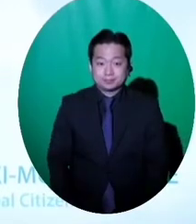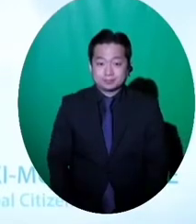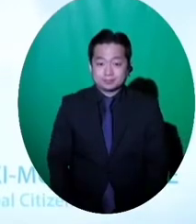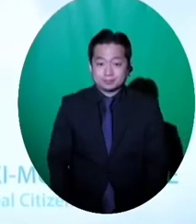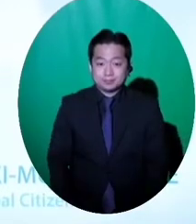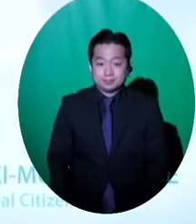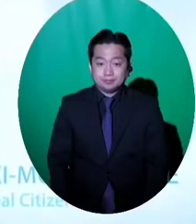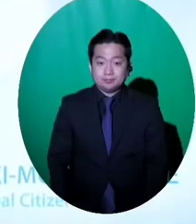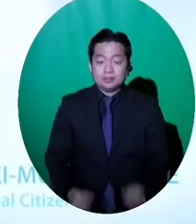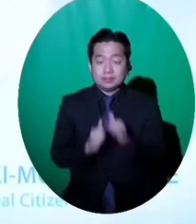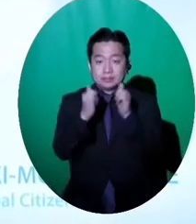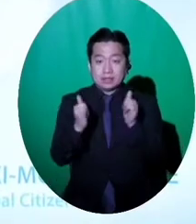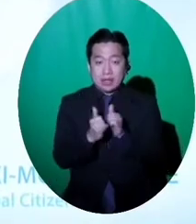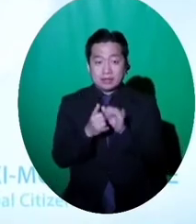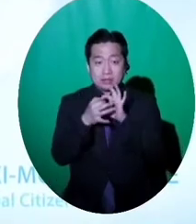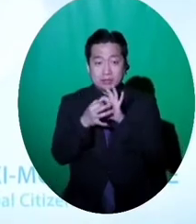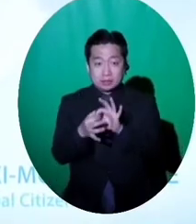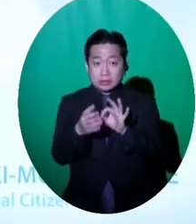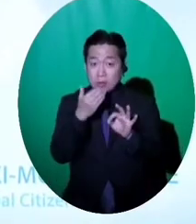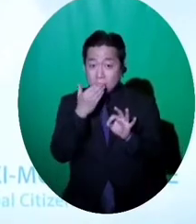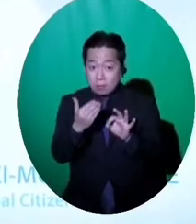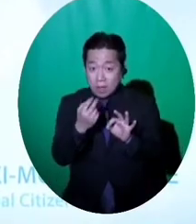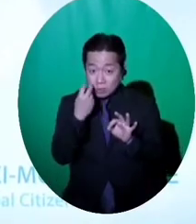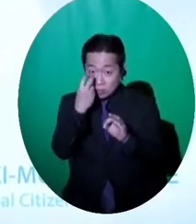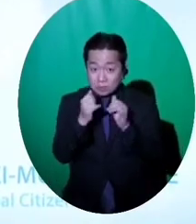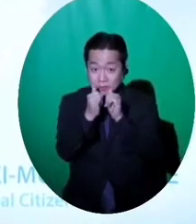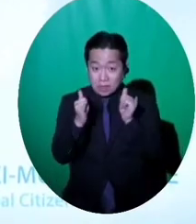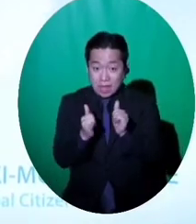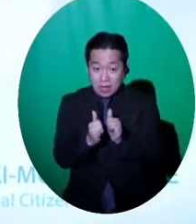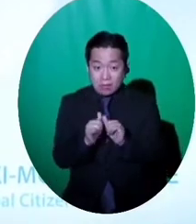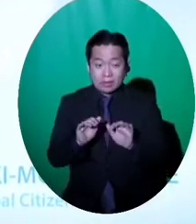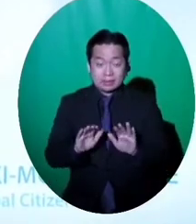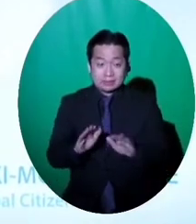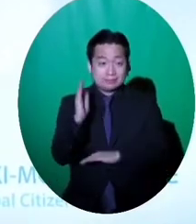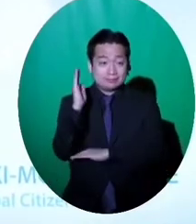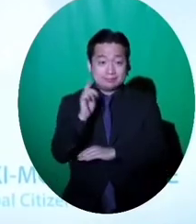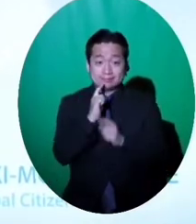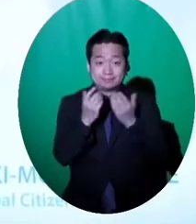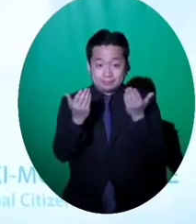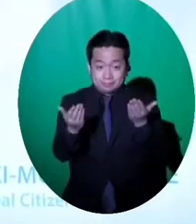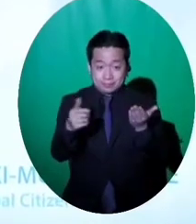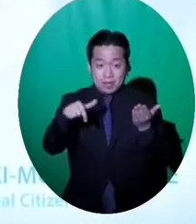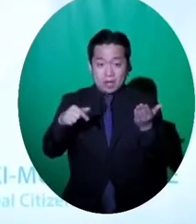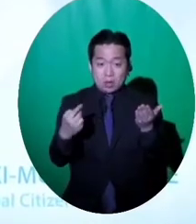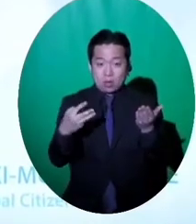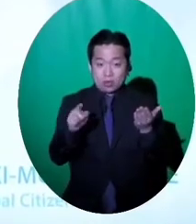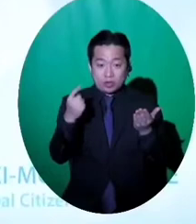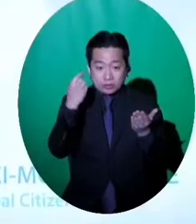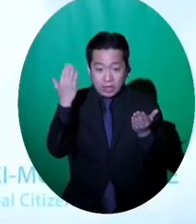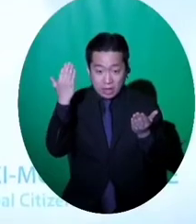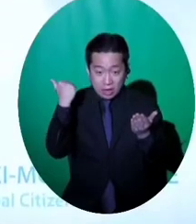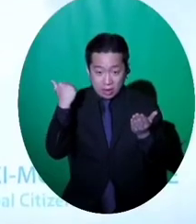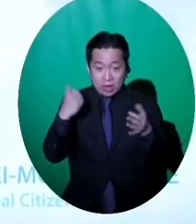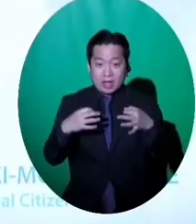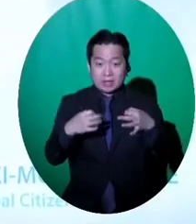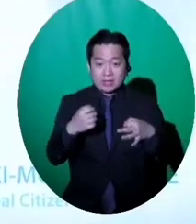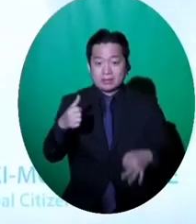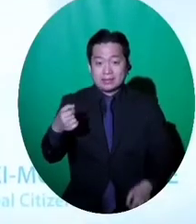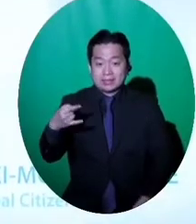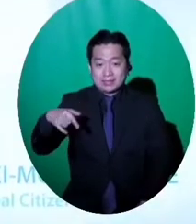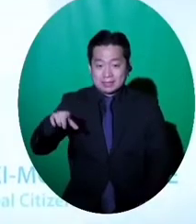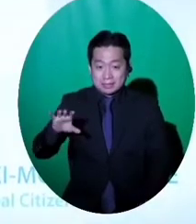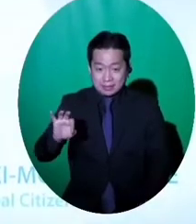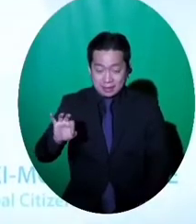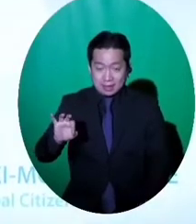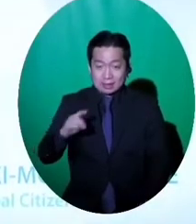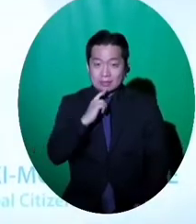Kim from Korea University and the moderator of this session. The theme of this plenary session